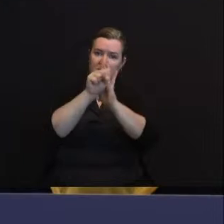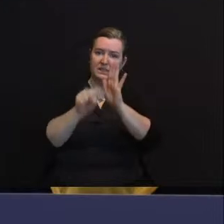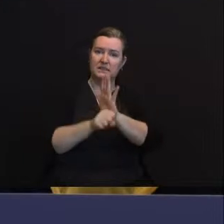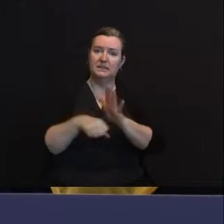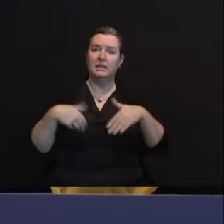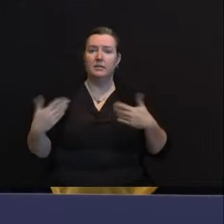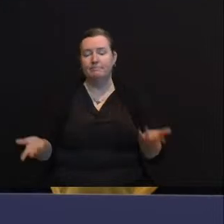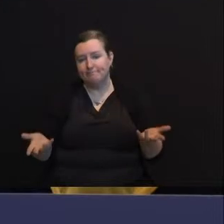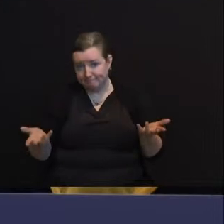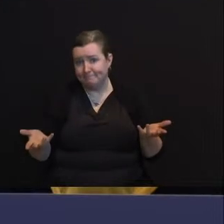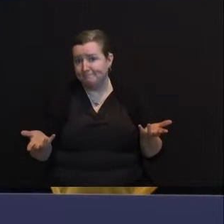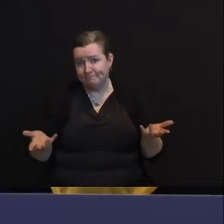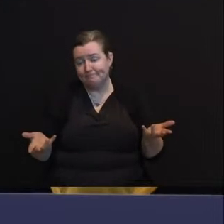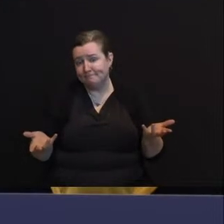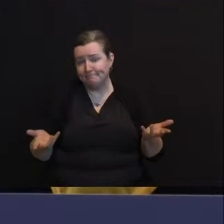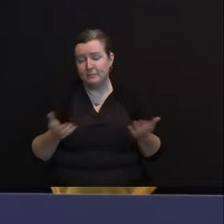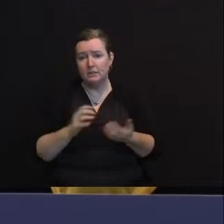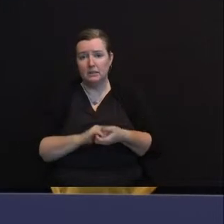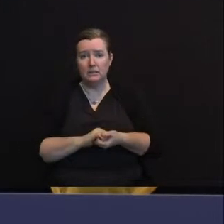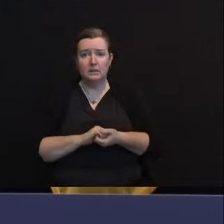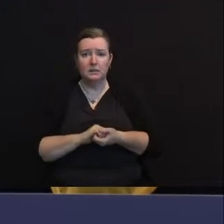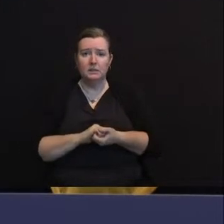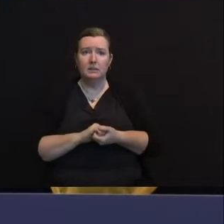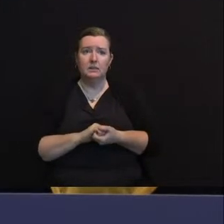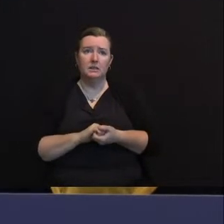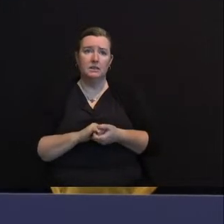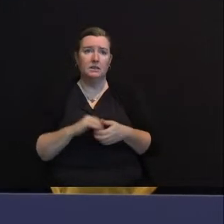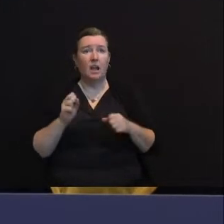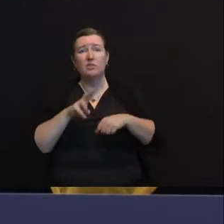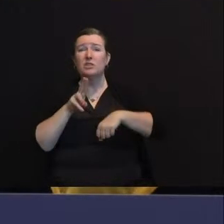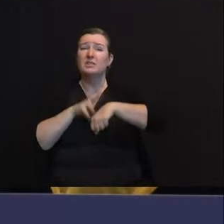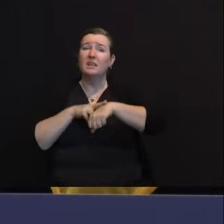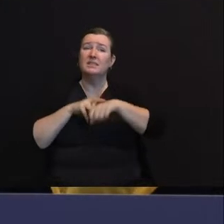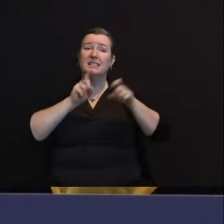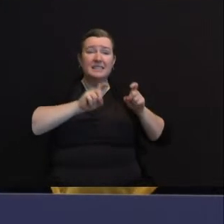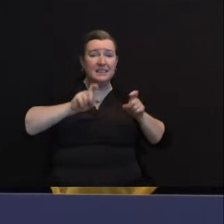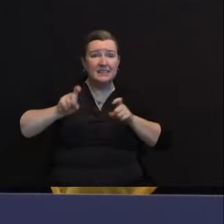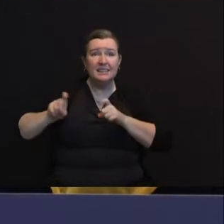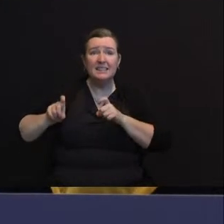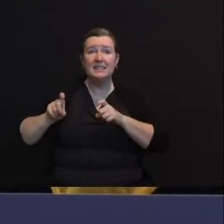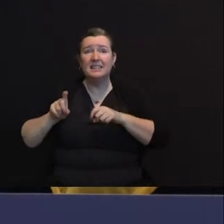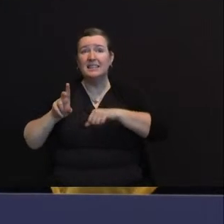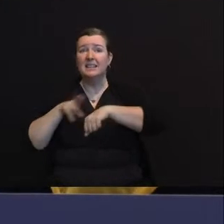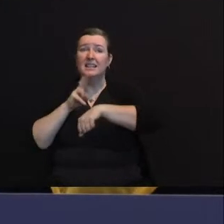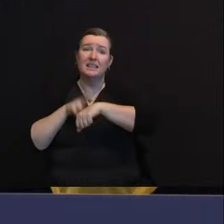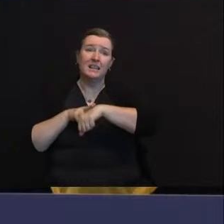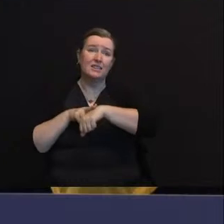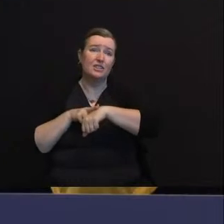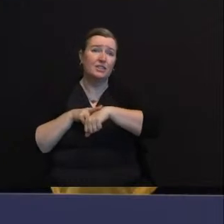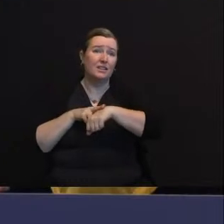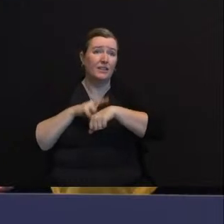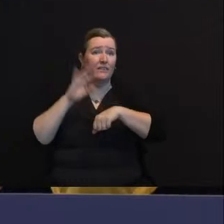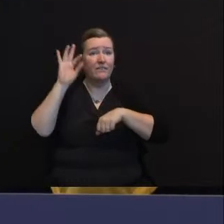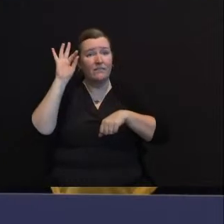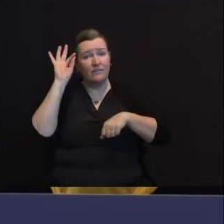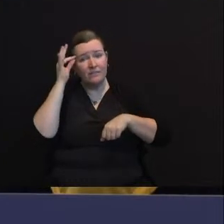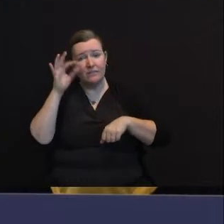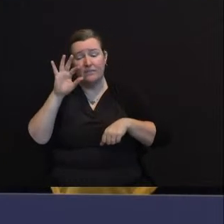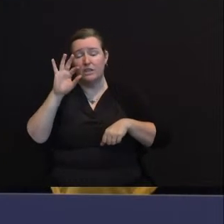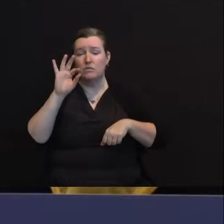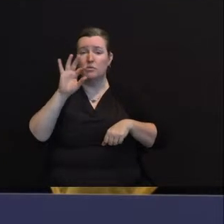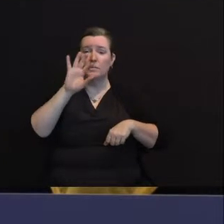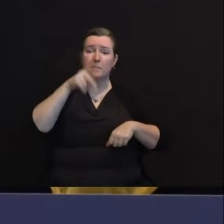on, whether it be for testing, PPE, whatever it might have been for. In our case, our desperate lack early on with